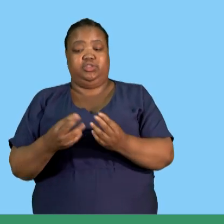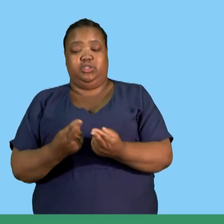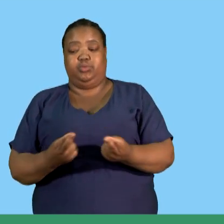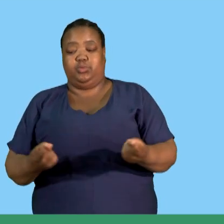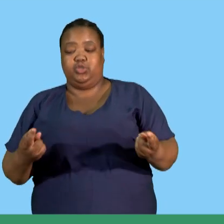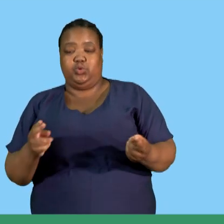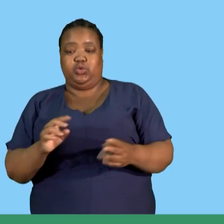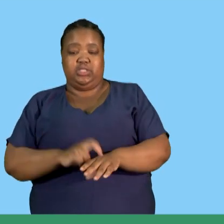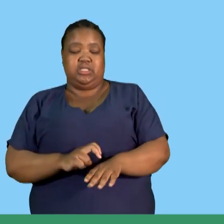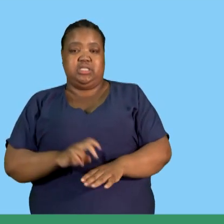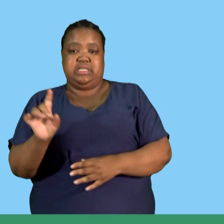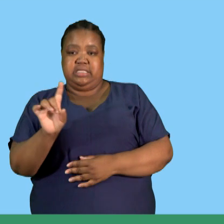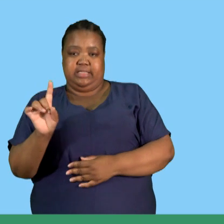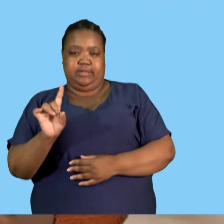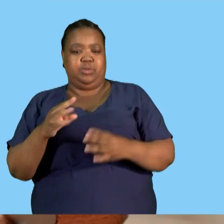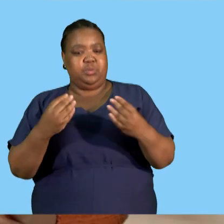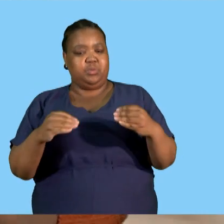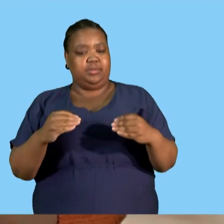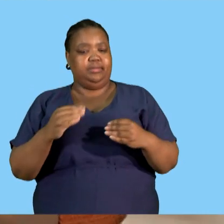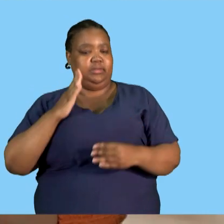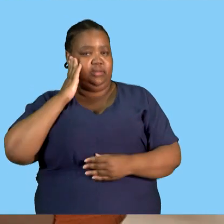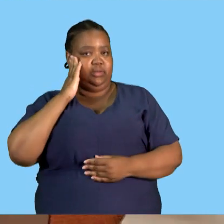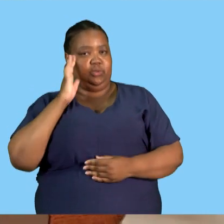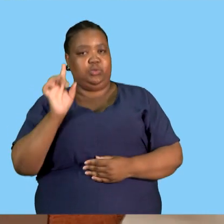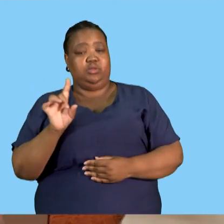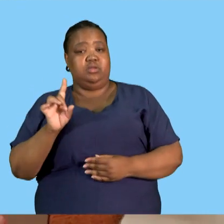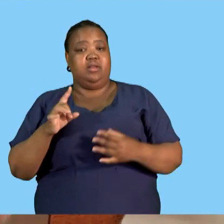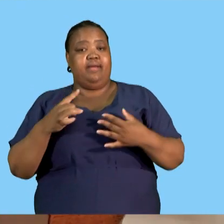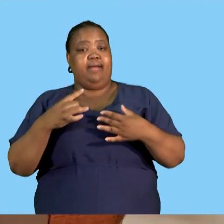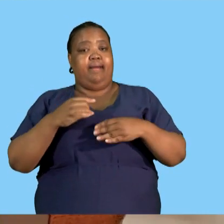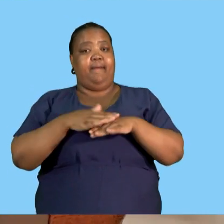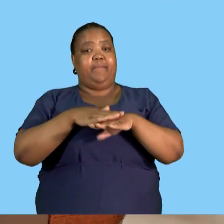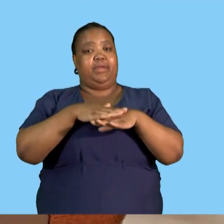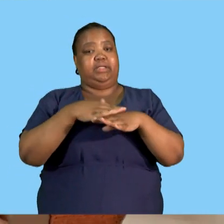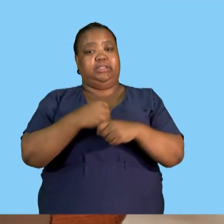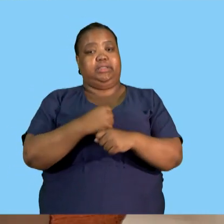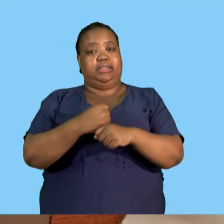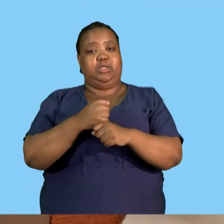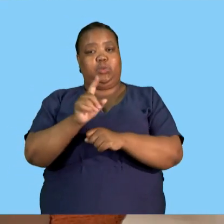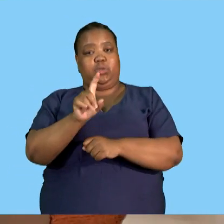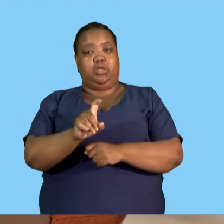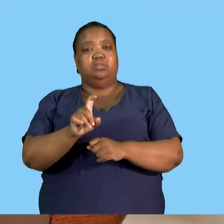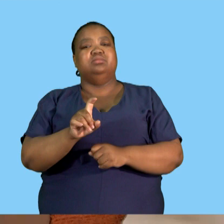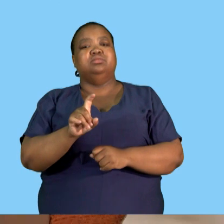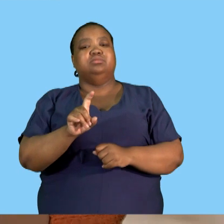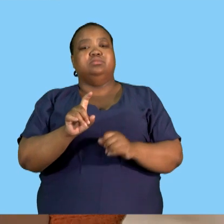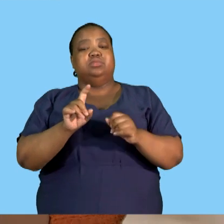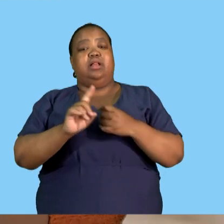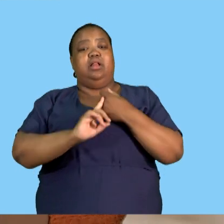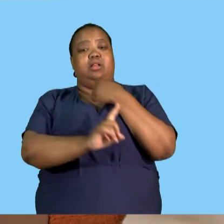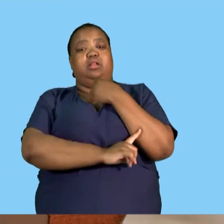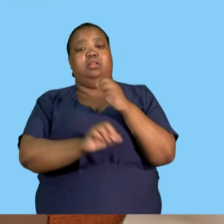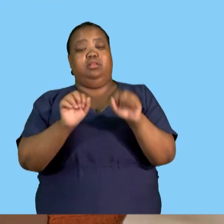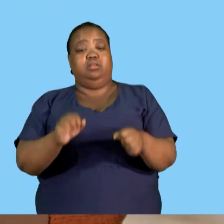additional resources. All right, this was our last application question, but for now we're going to